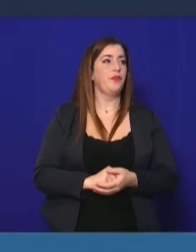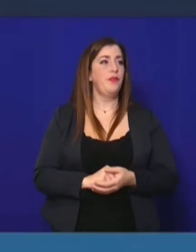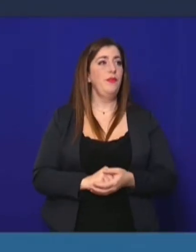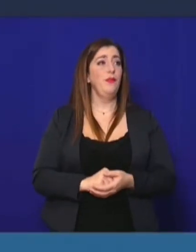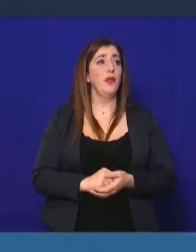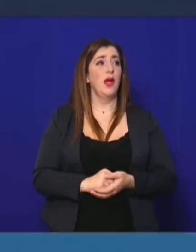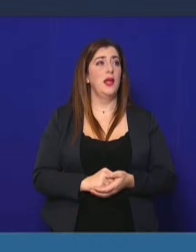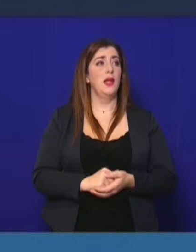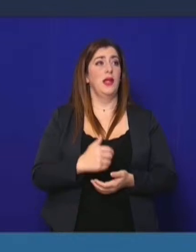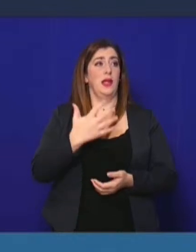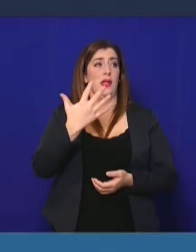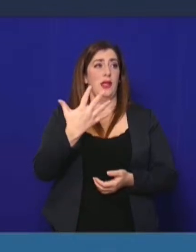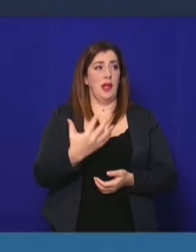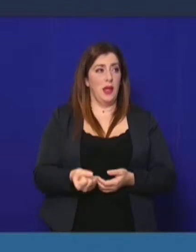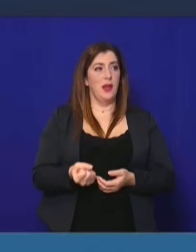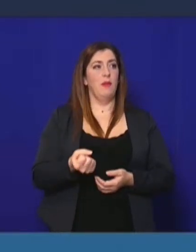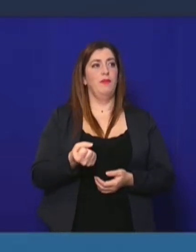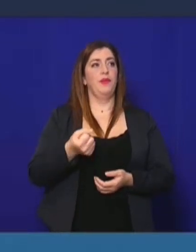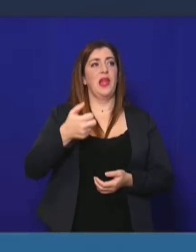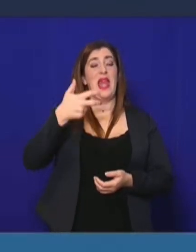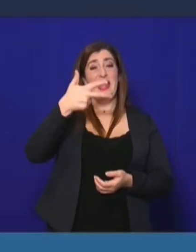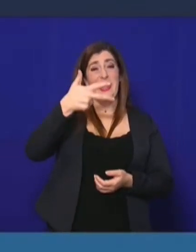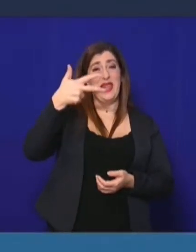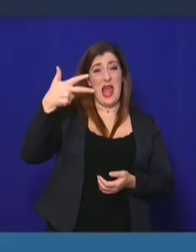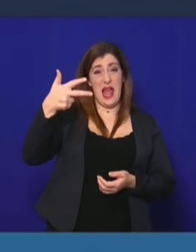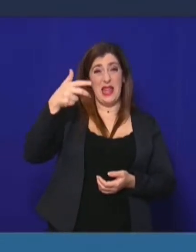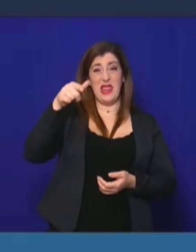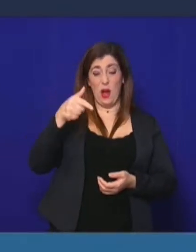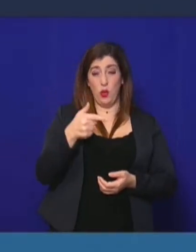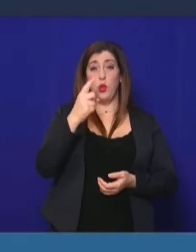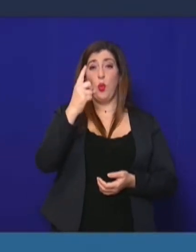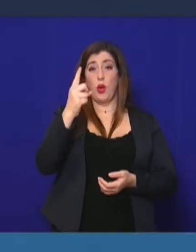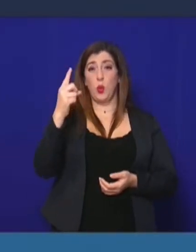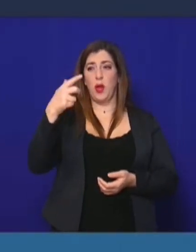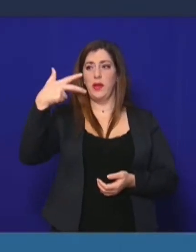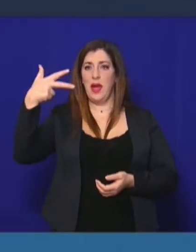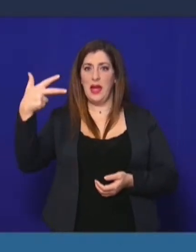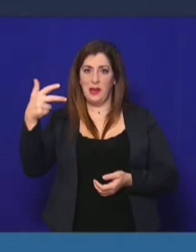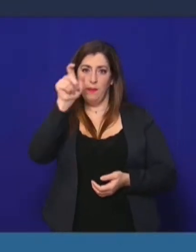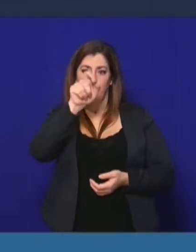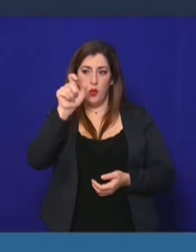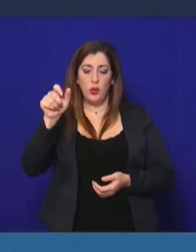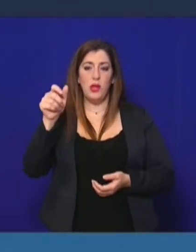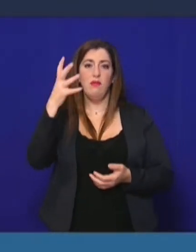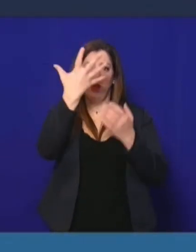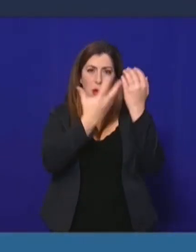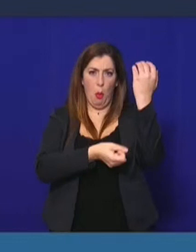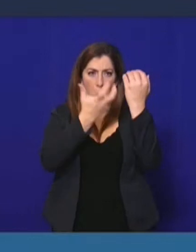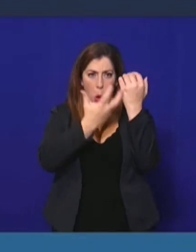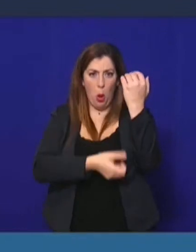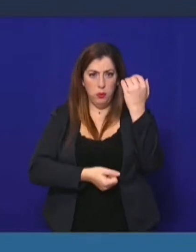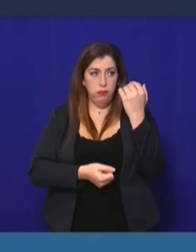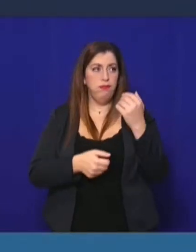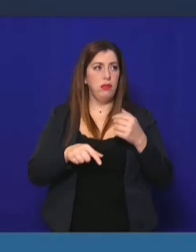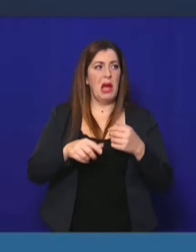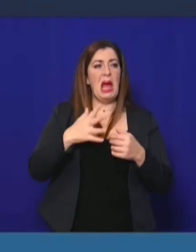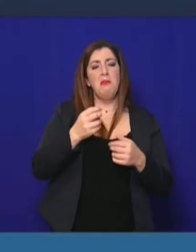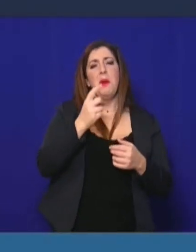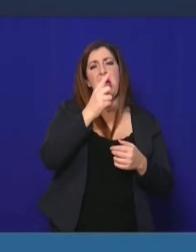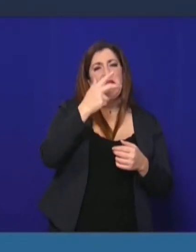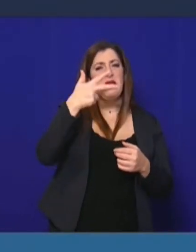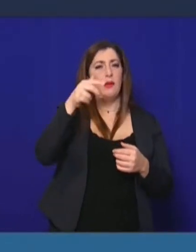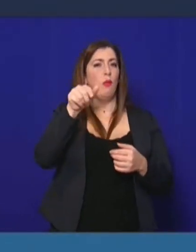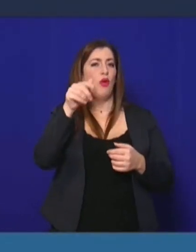88,118 persuni li propju downloadjaw din l-app fuq il-mobile tagħhom li hija ekwivalenti wara li 18.5